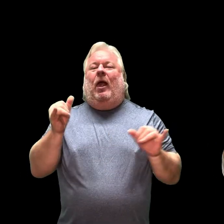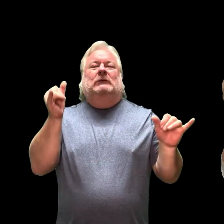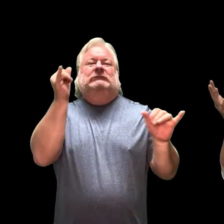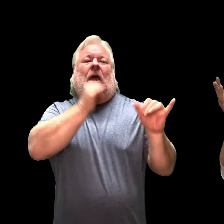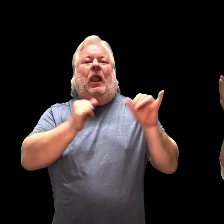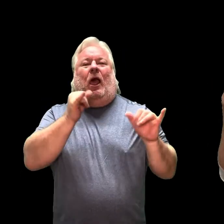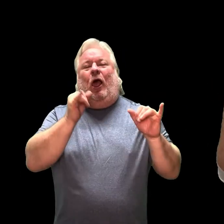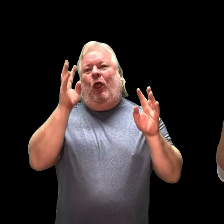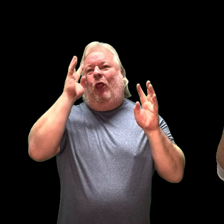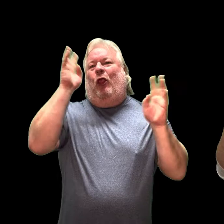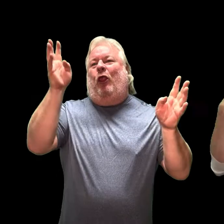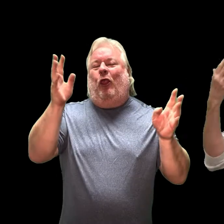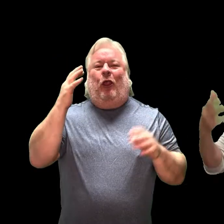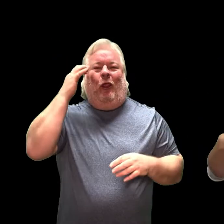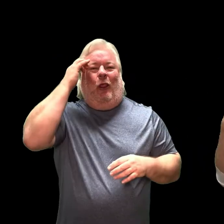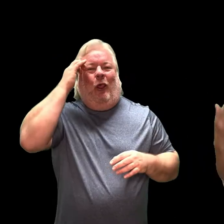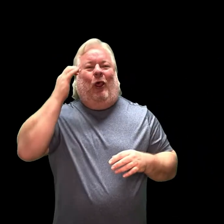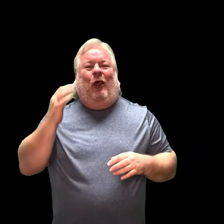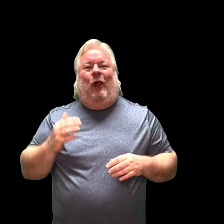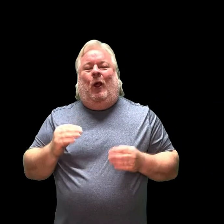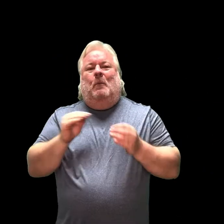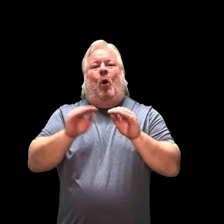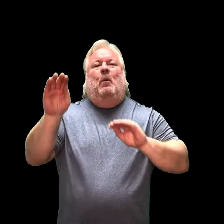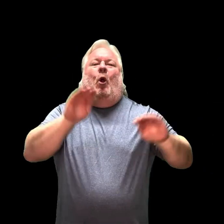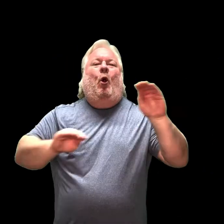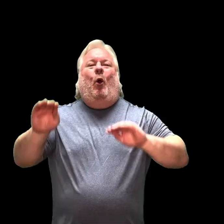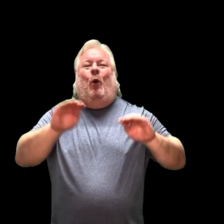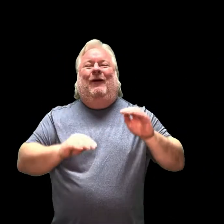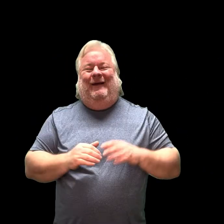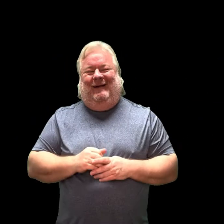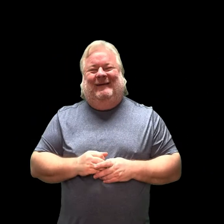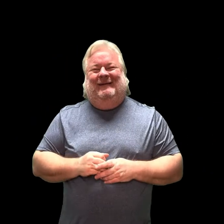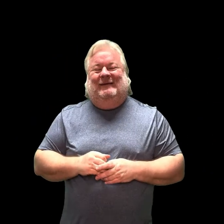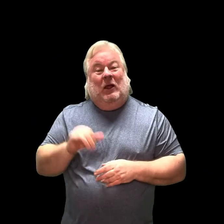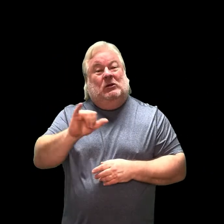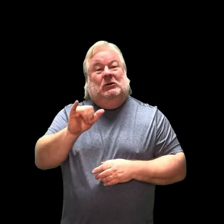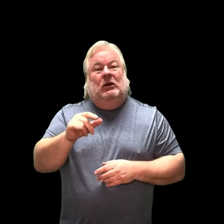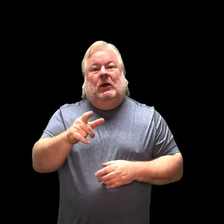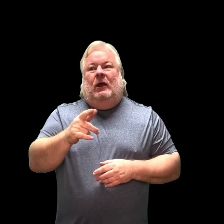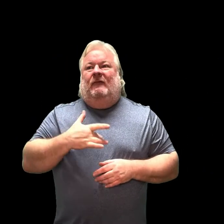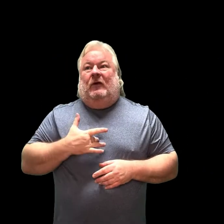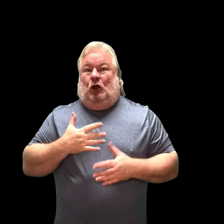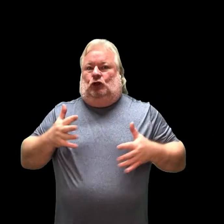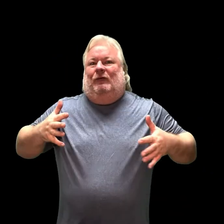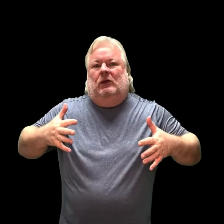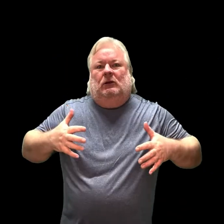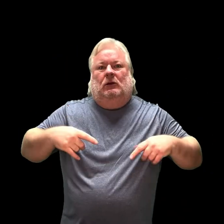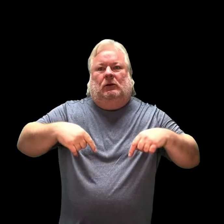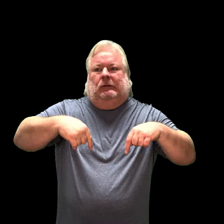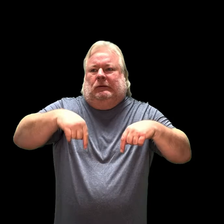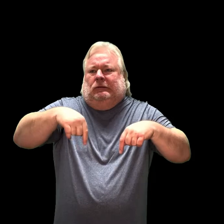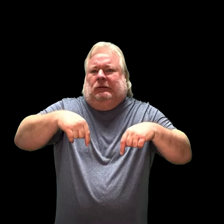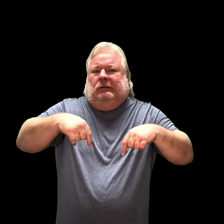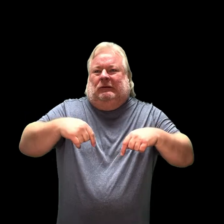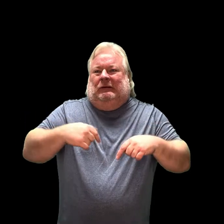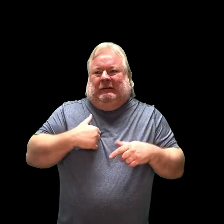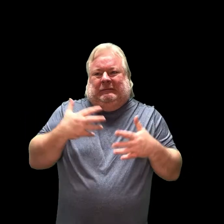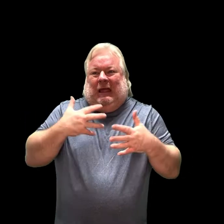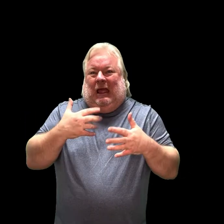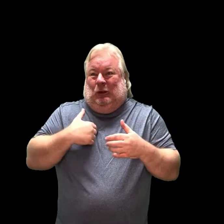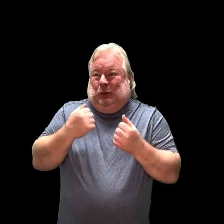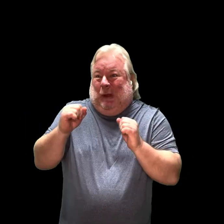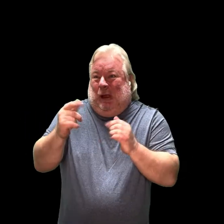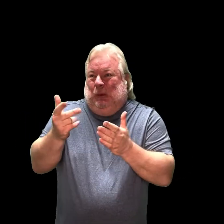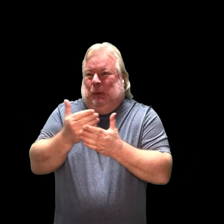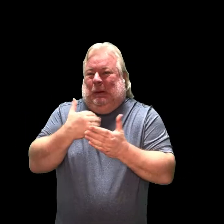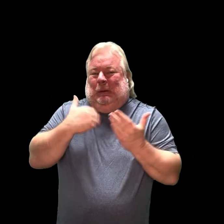that silly and you've just got a lot more movement going on. It could also be when you're kind of nervous, a little